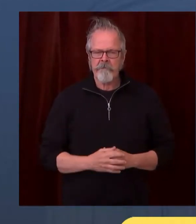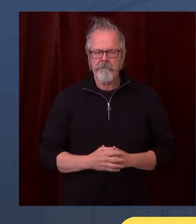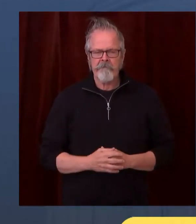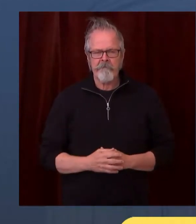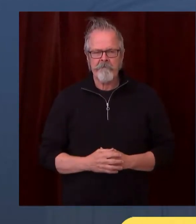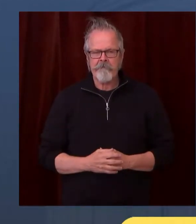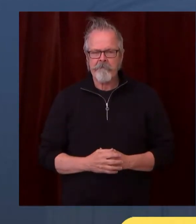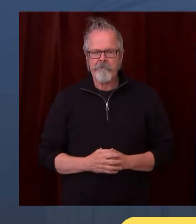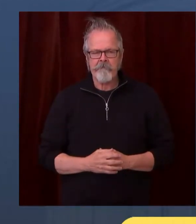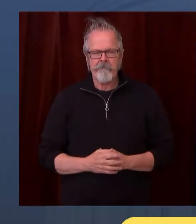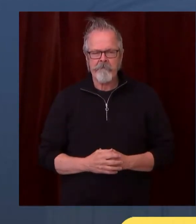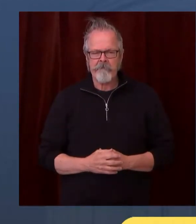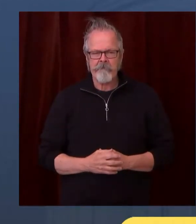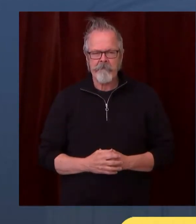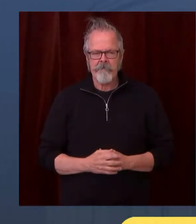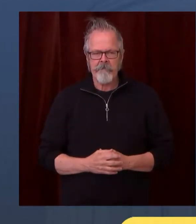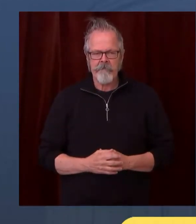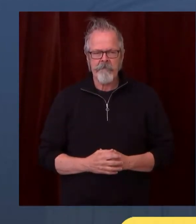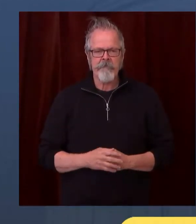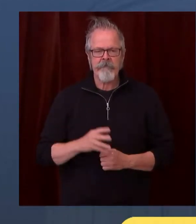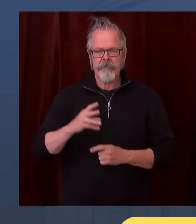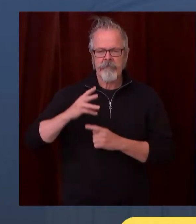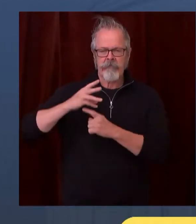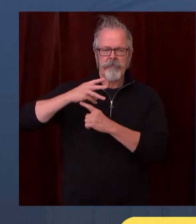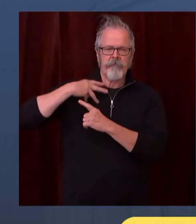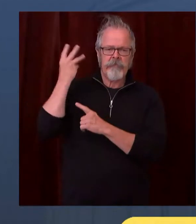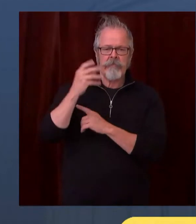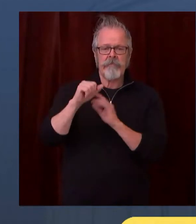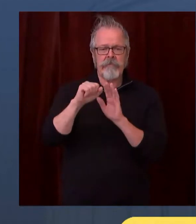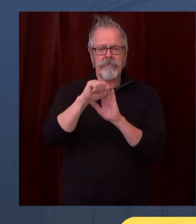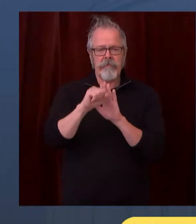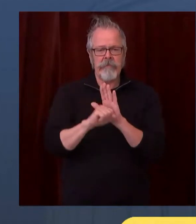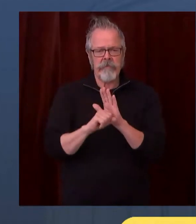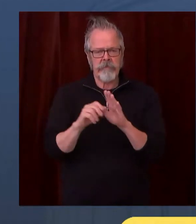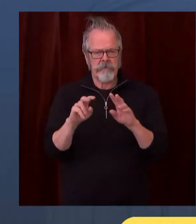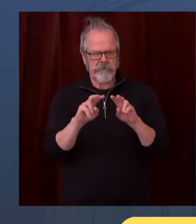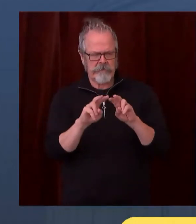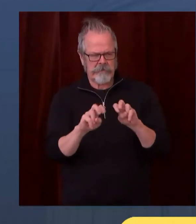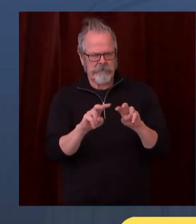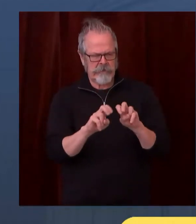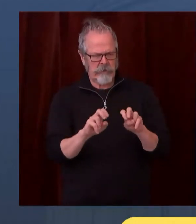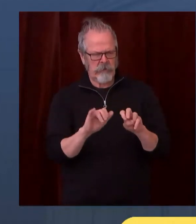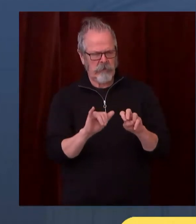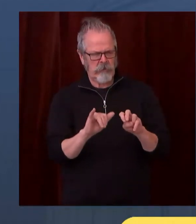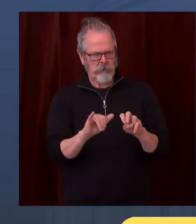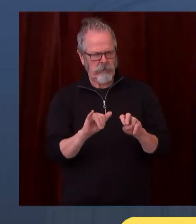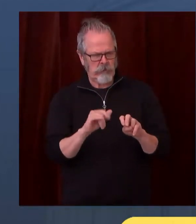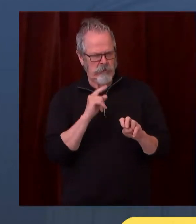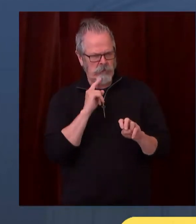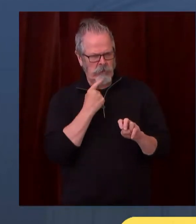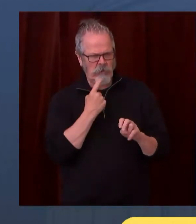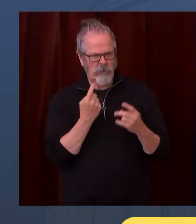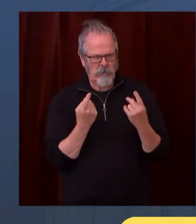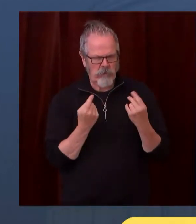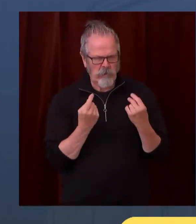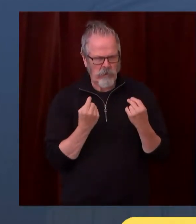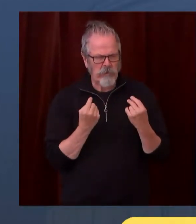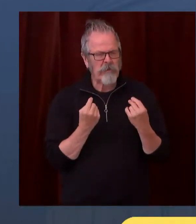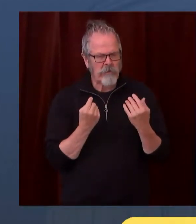made a final decision on this because we're looking at some of the implementation rules that have been provided. It's still been ambiguous from the federal